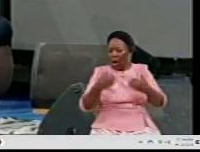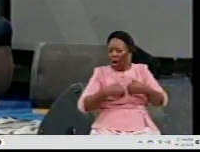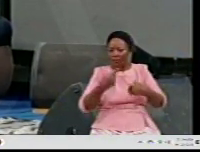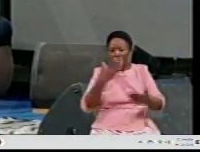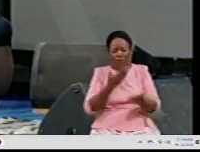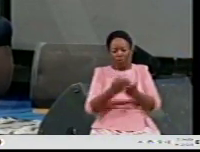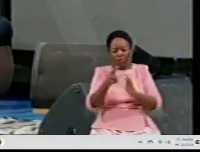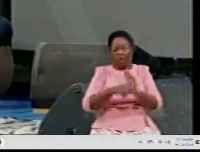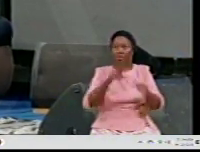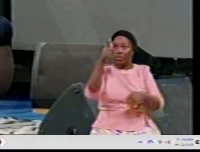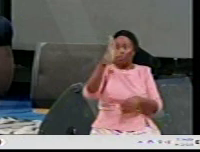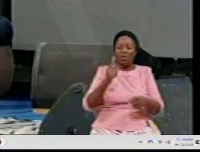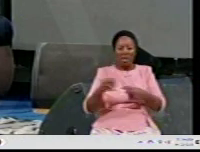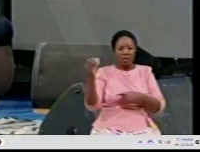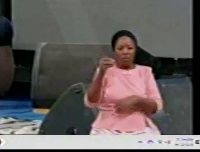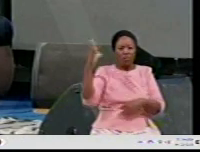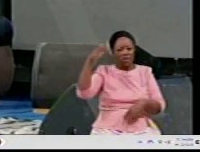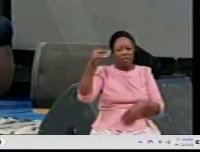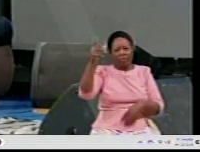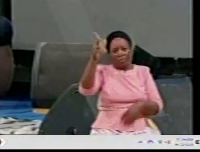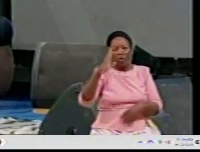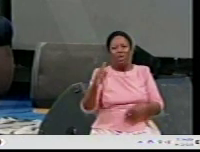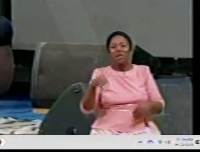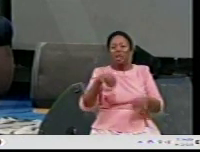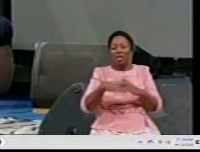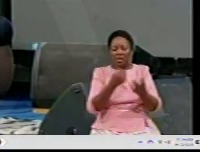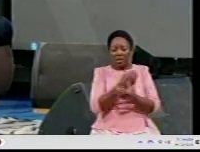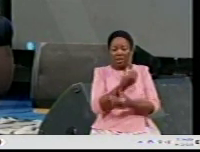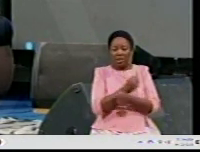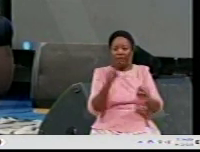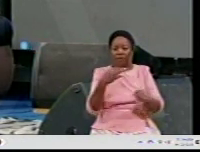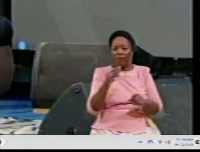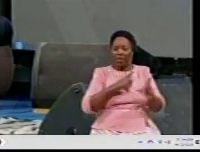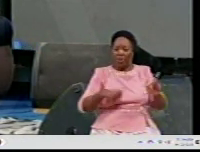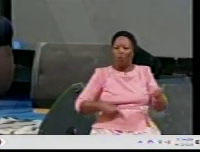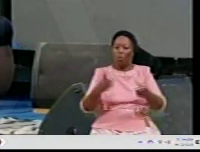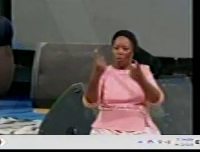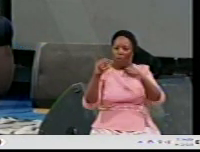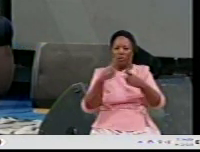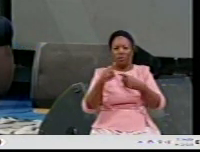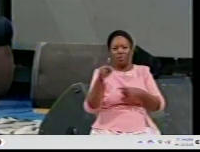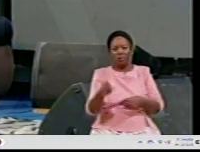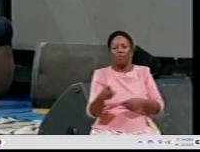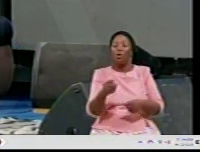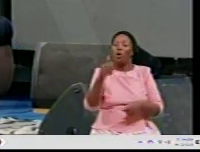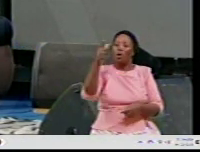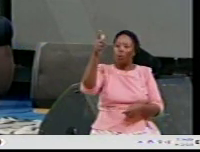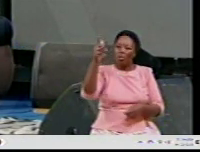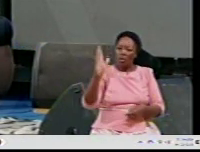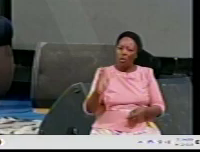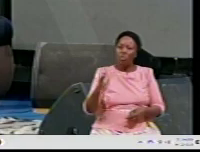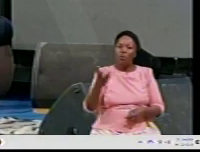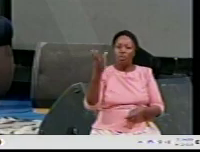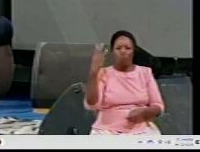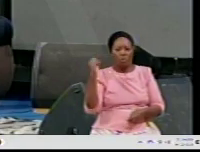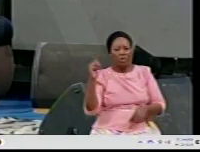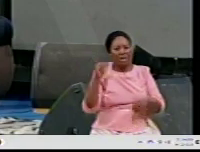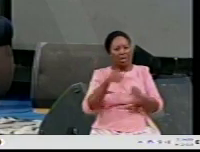the grace of God, the salvation of God coming to you. God was in